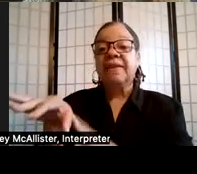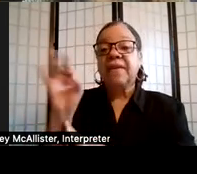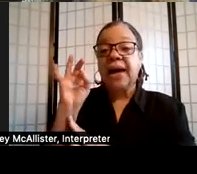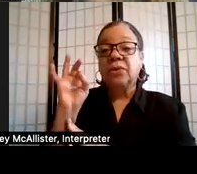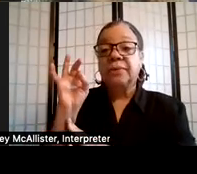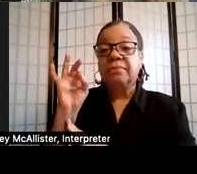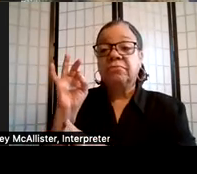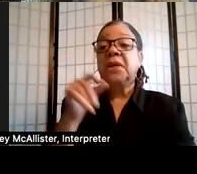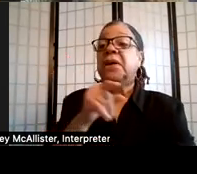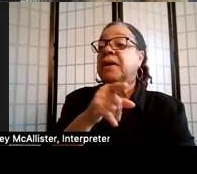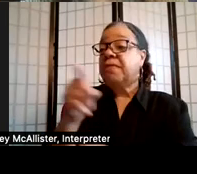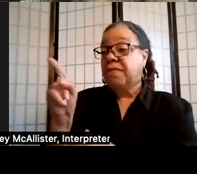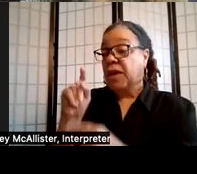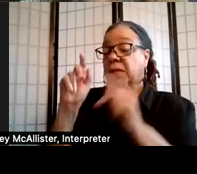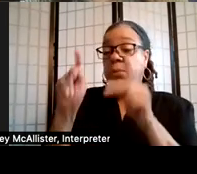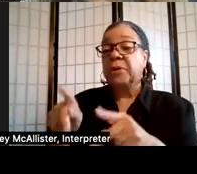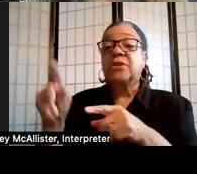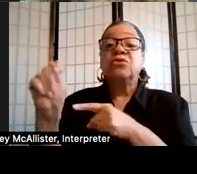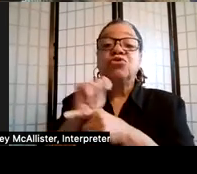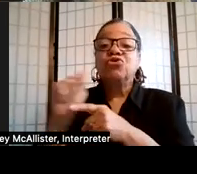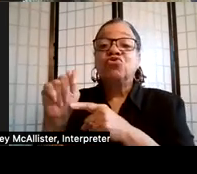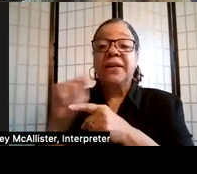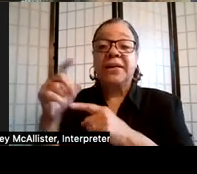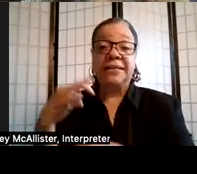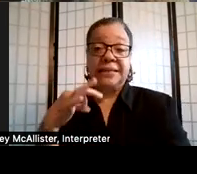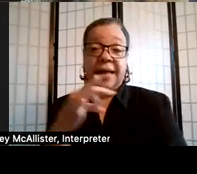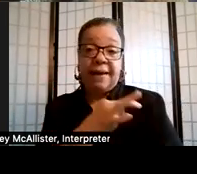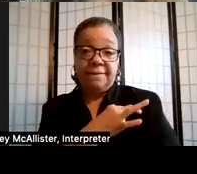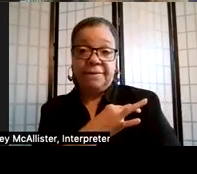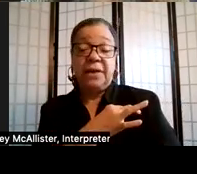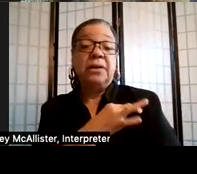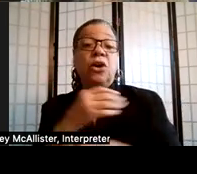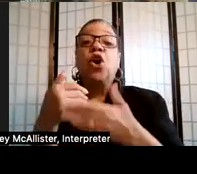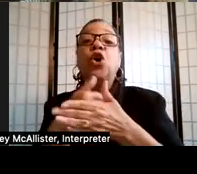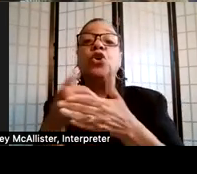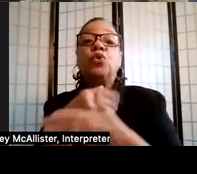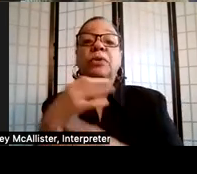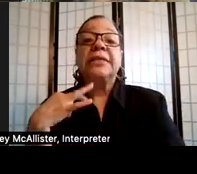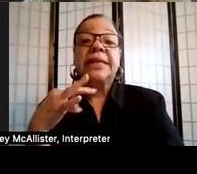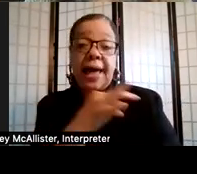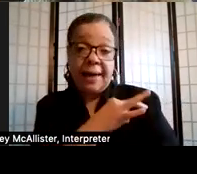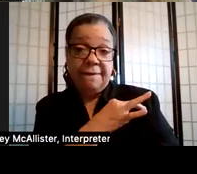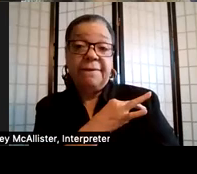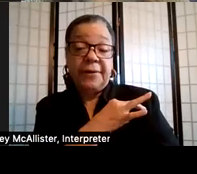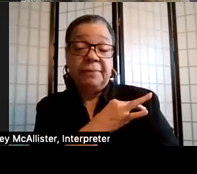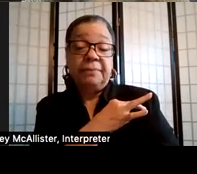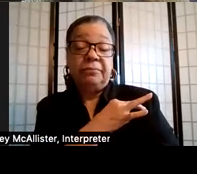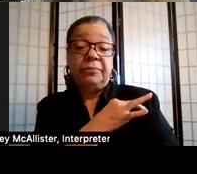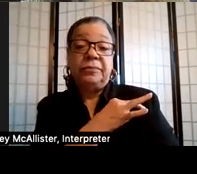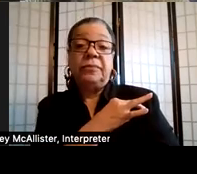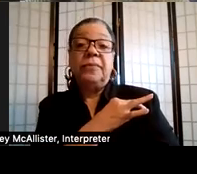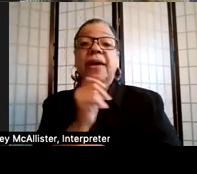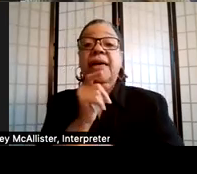the point person for training staff, new staff, and on an ongoing basis.